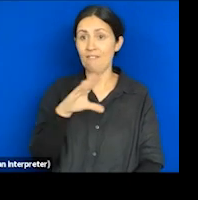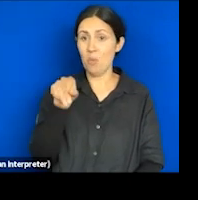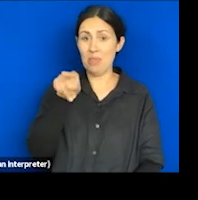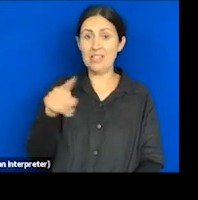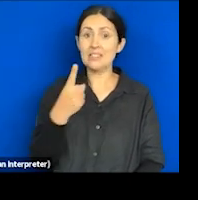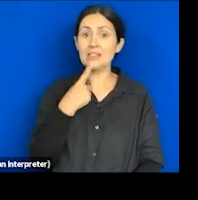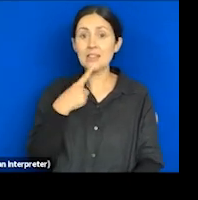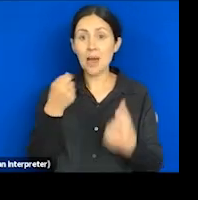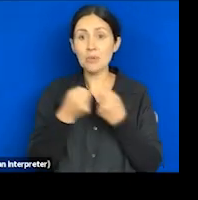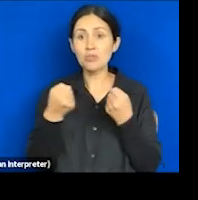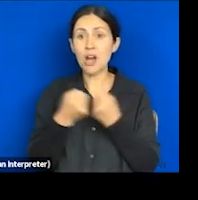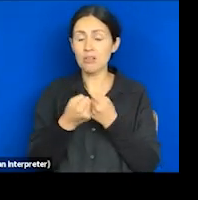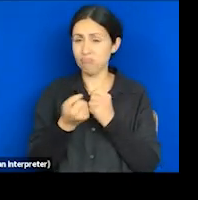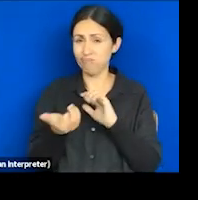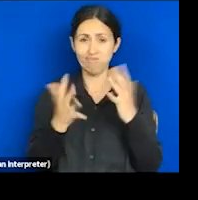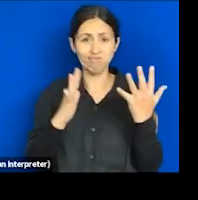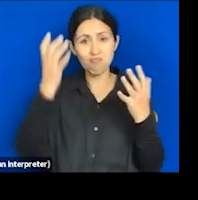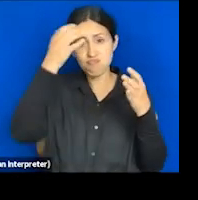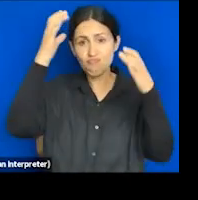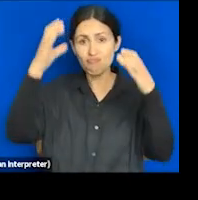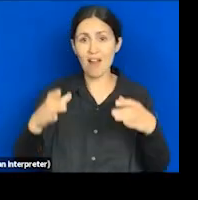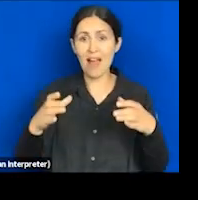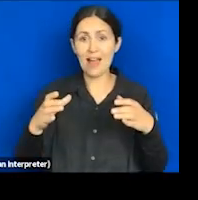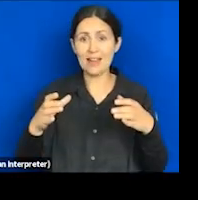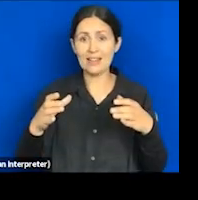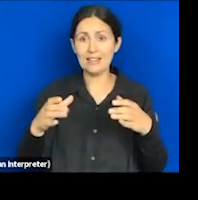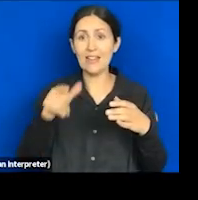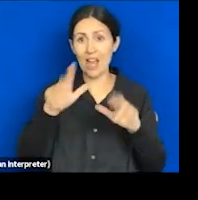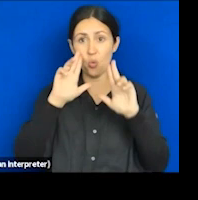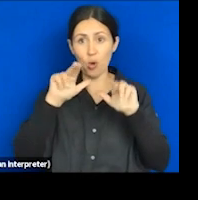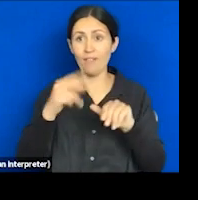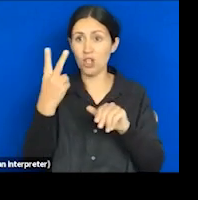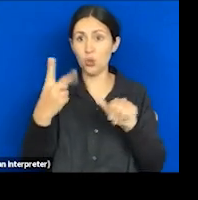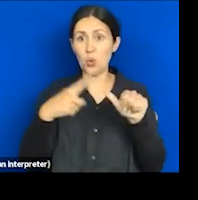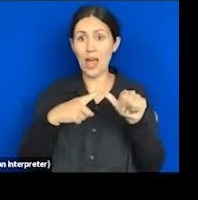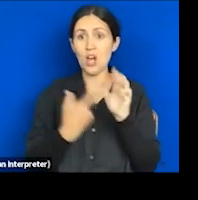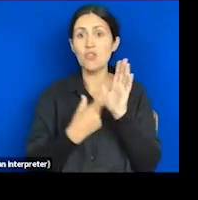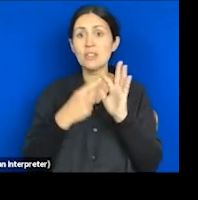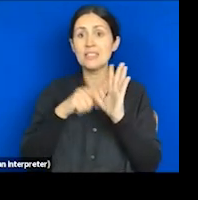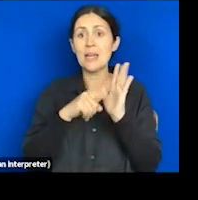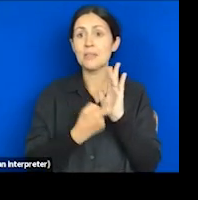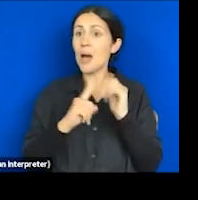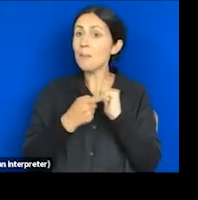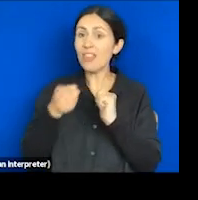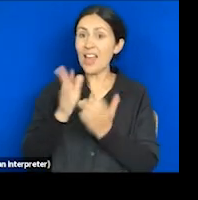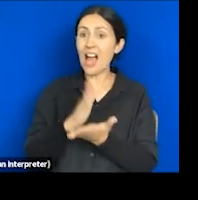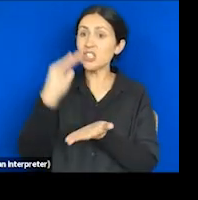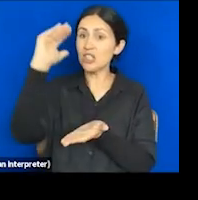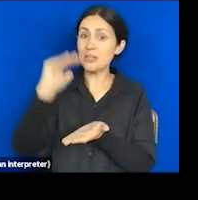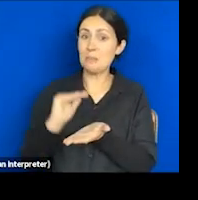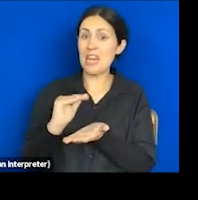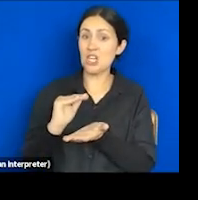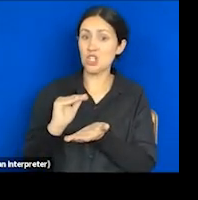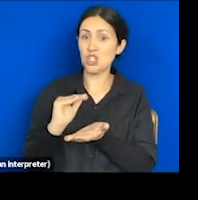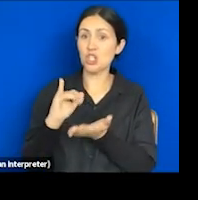high-level transmodal association regions housing the 2A receptor. The reality is actually they diminish, they drop away.